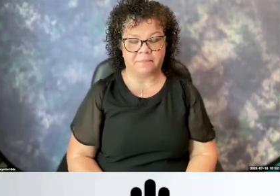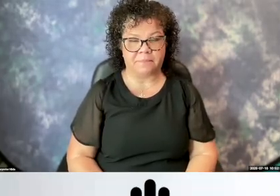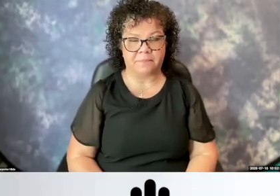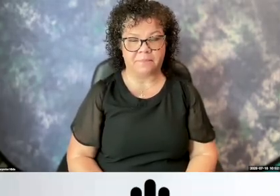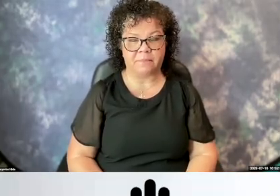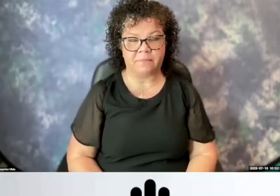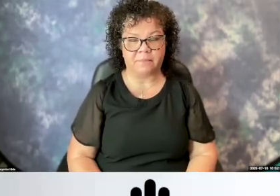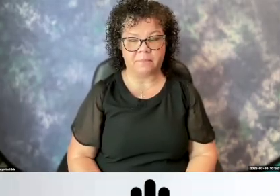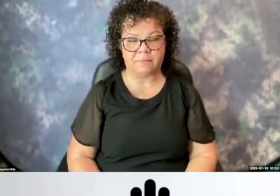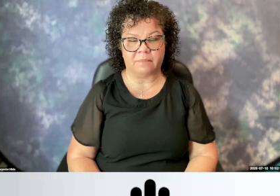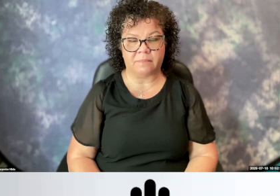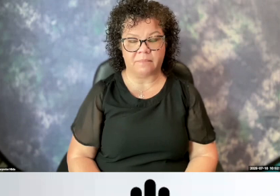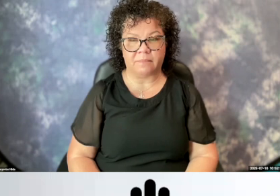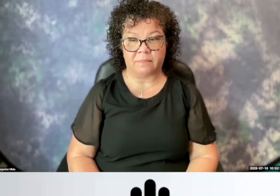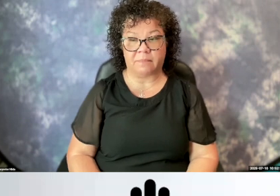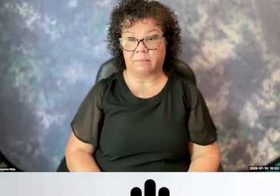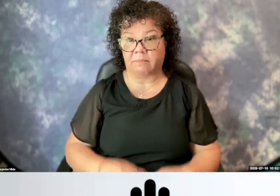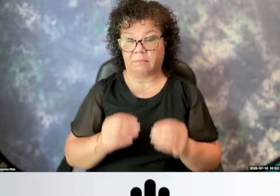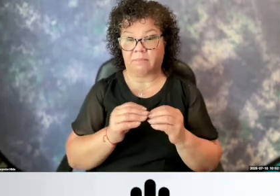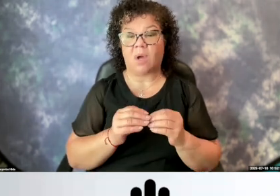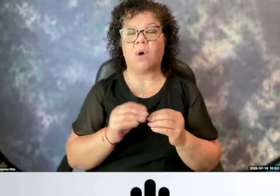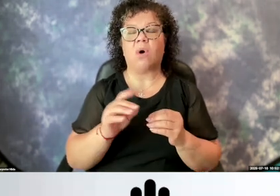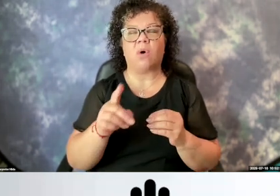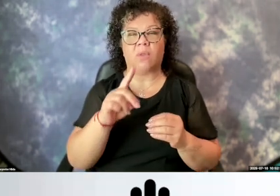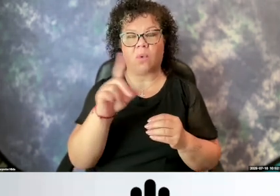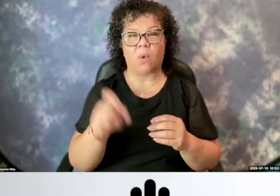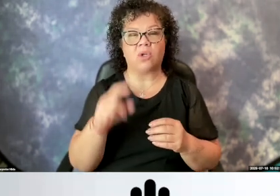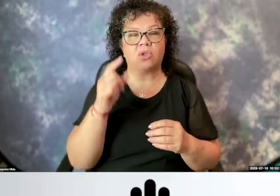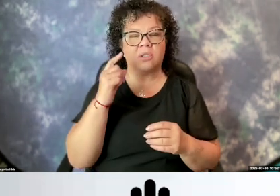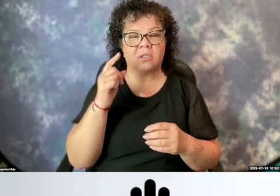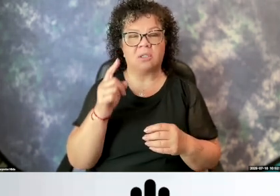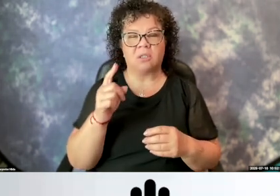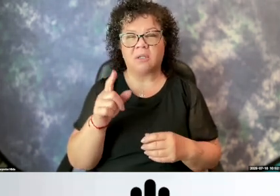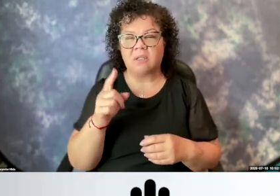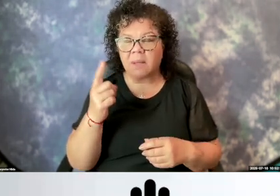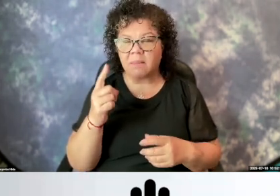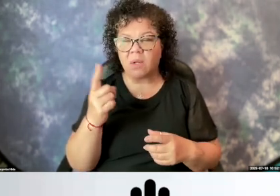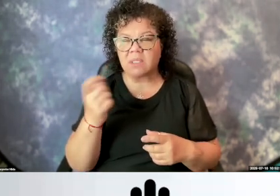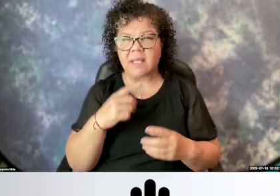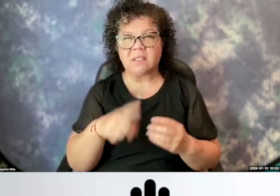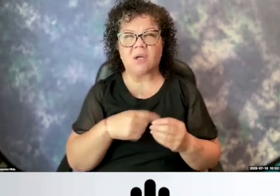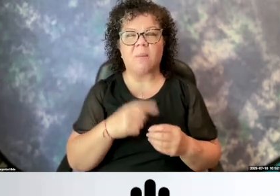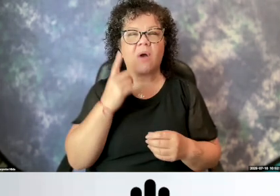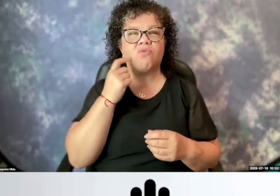Oh, the question for those, it was asking about recent bill changes.